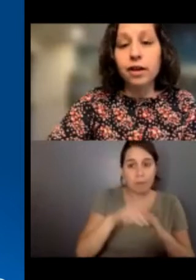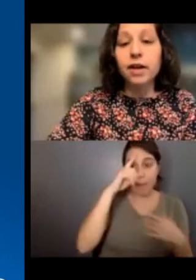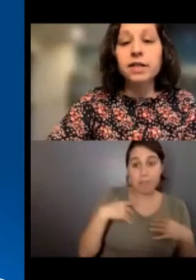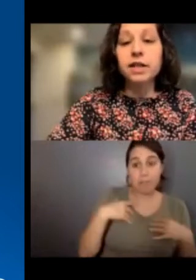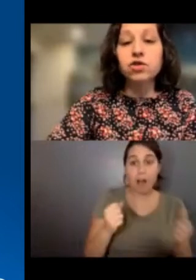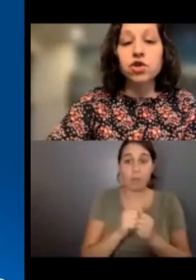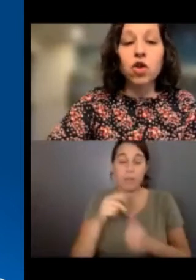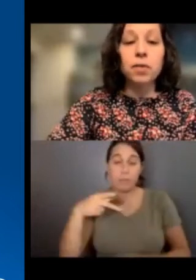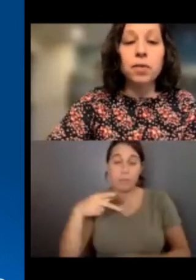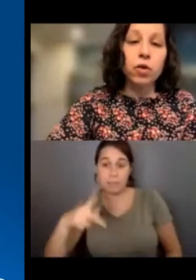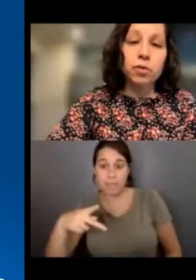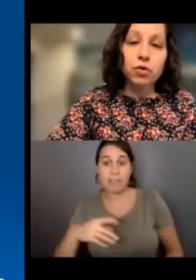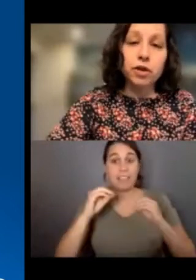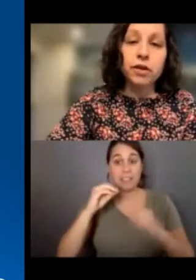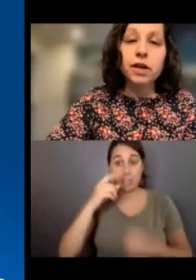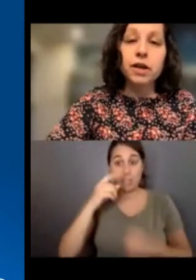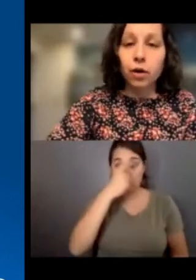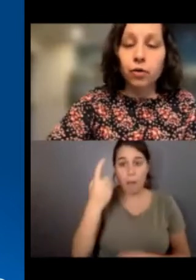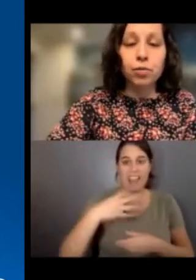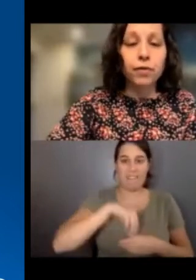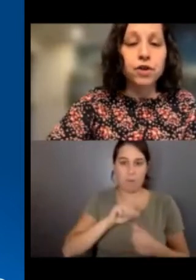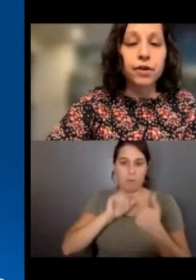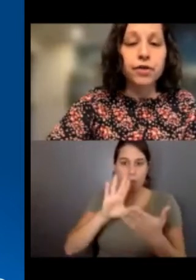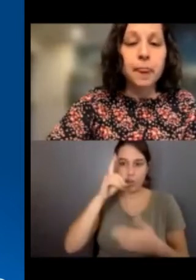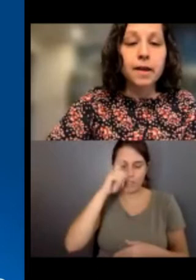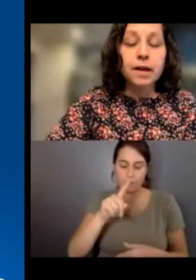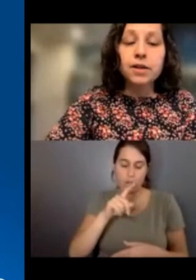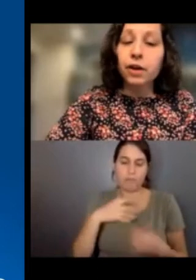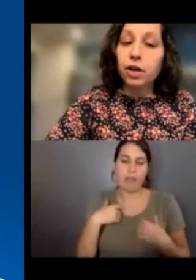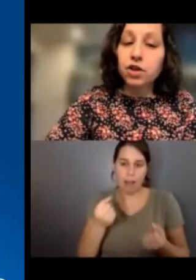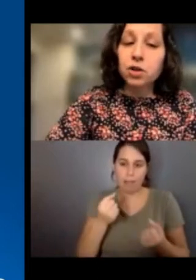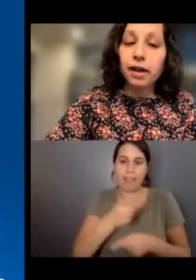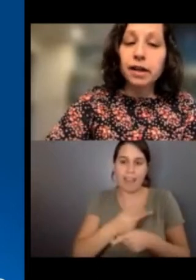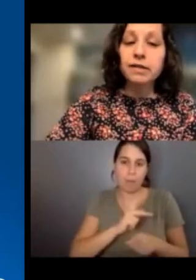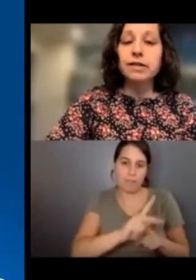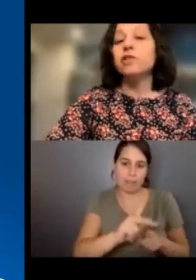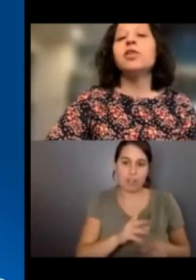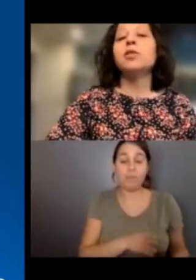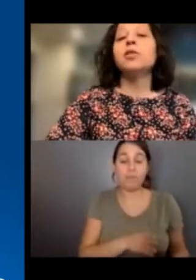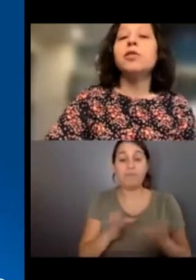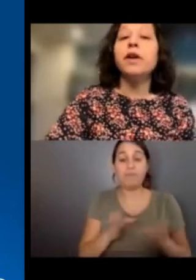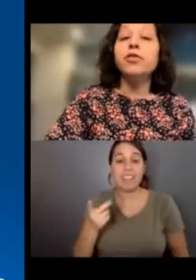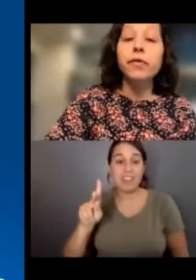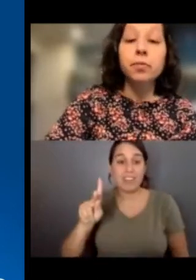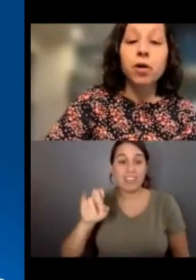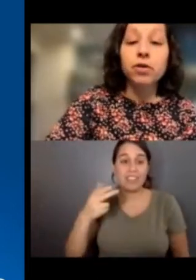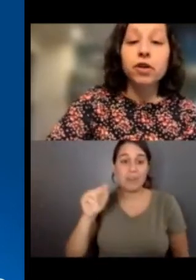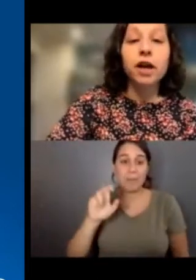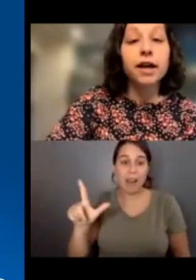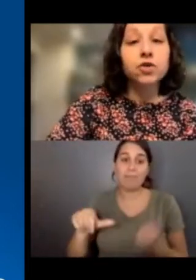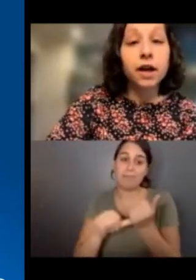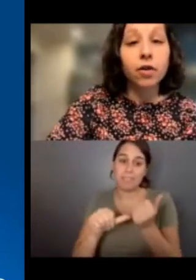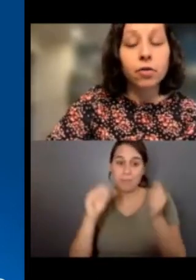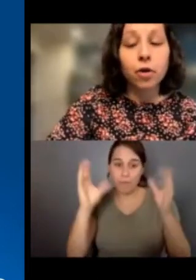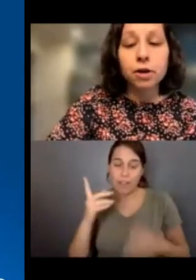settings and teaching trauma-informed approaches to healthcare professionals. Dr. Keisha Bell is an assistant professor in the departments of